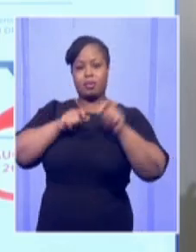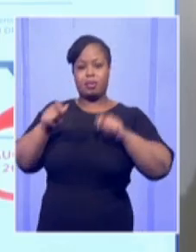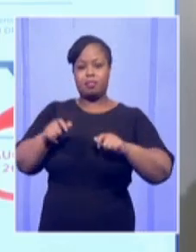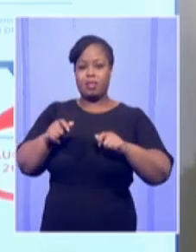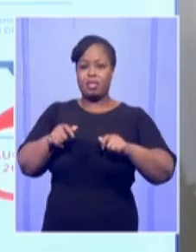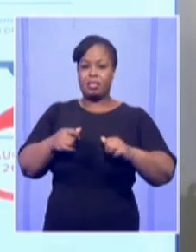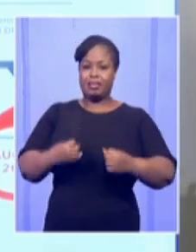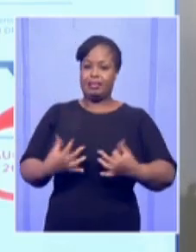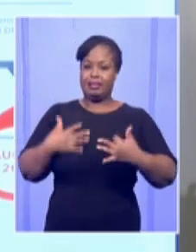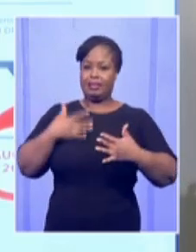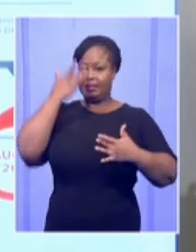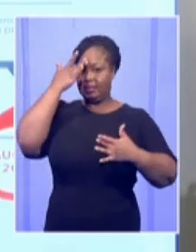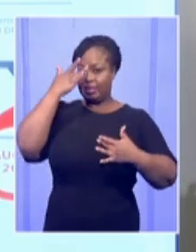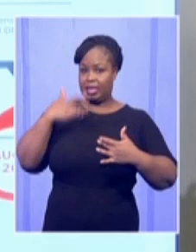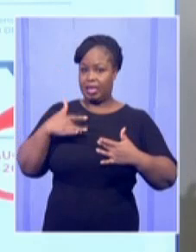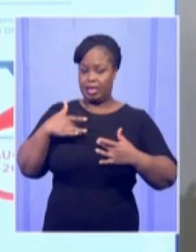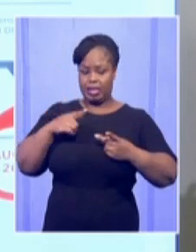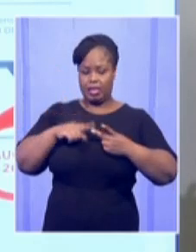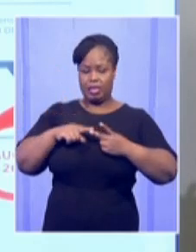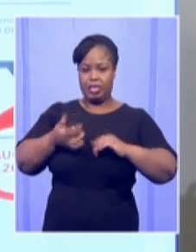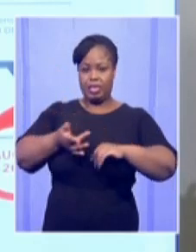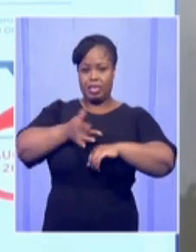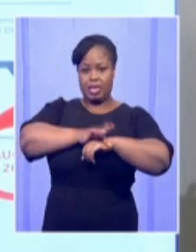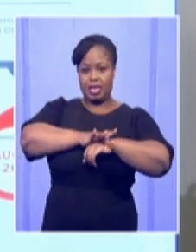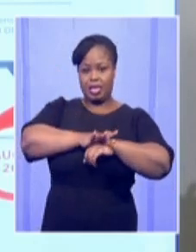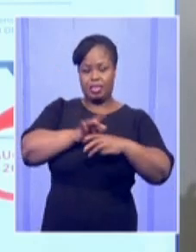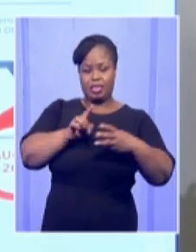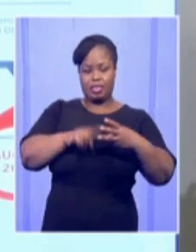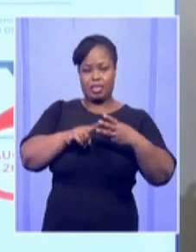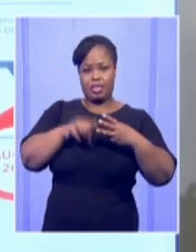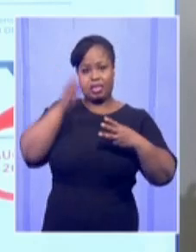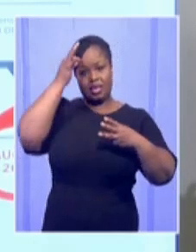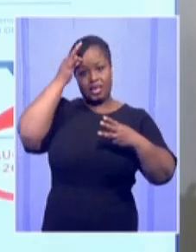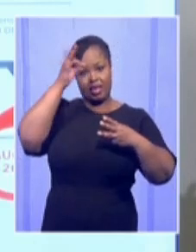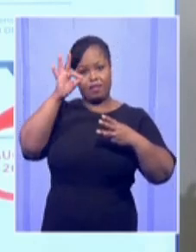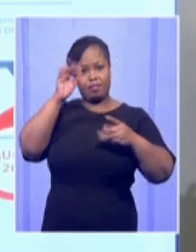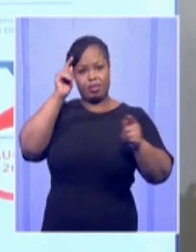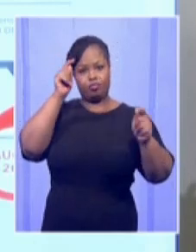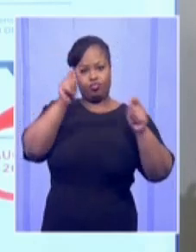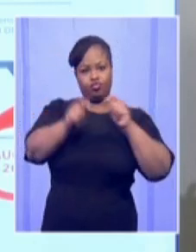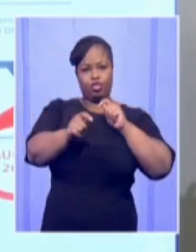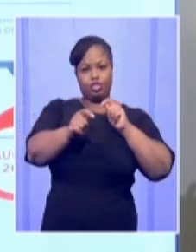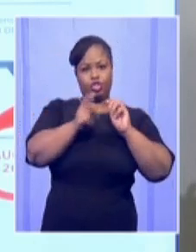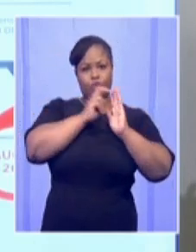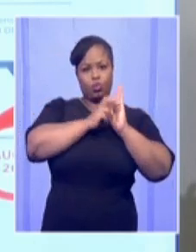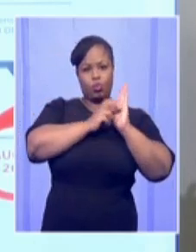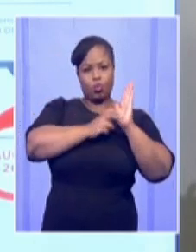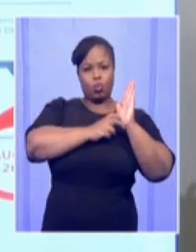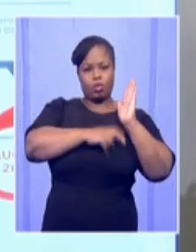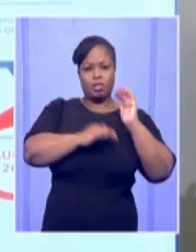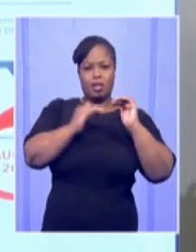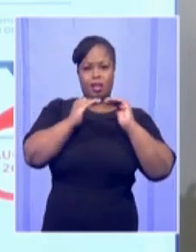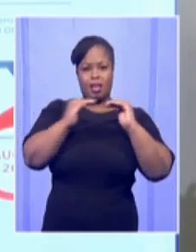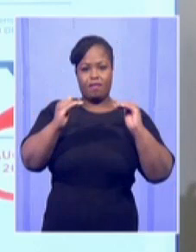key decision points where government was actually introducing new regulations or key events that actually unfolded. Although people